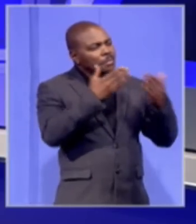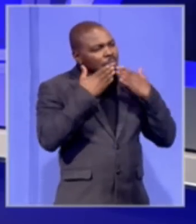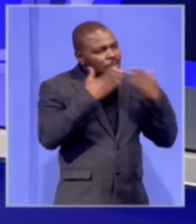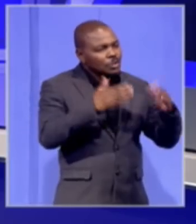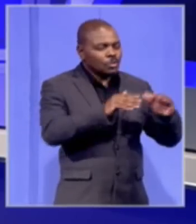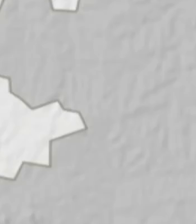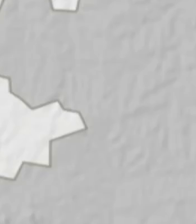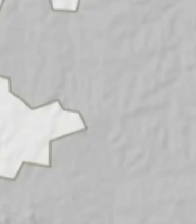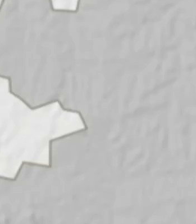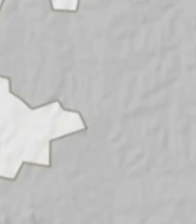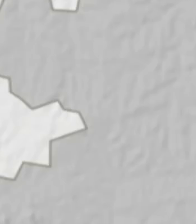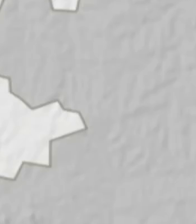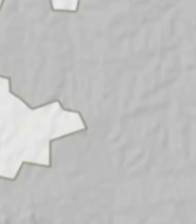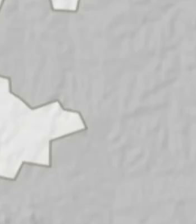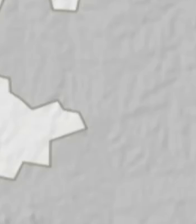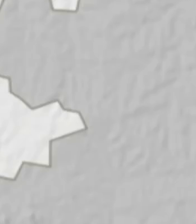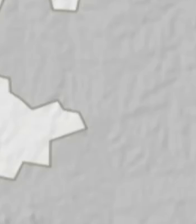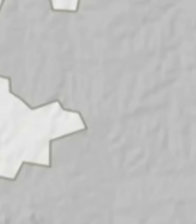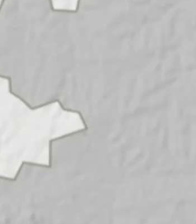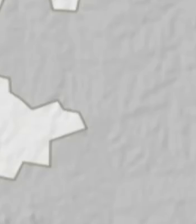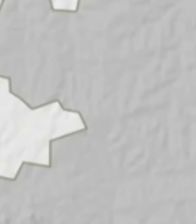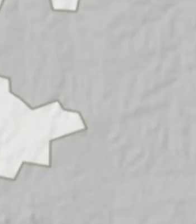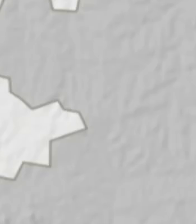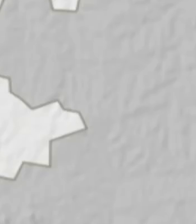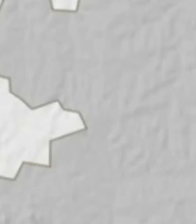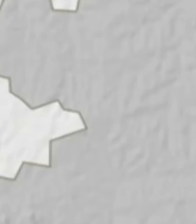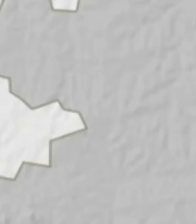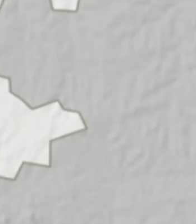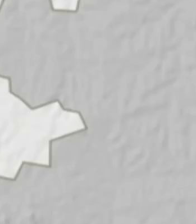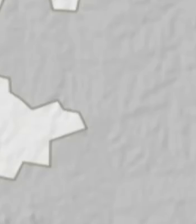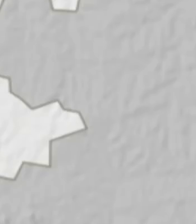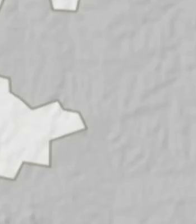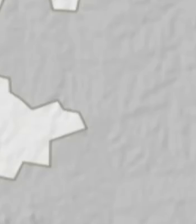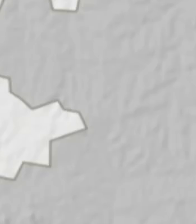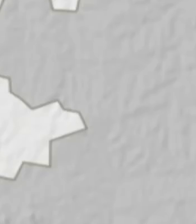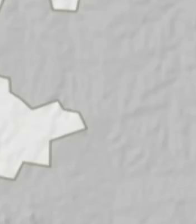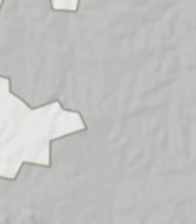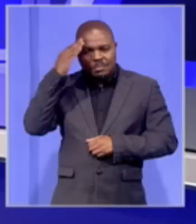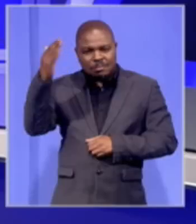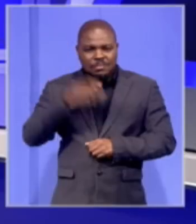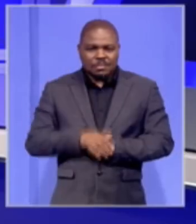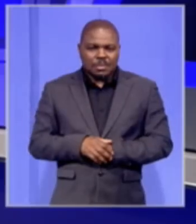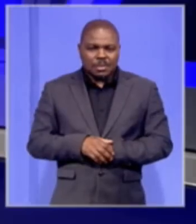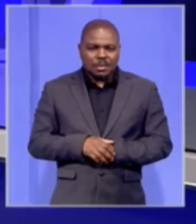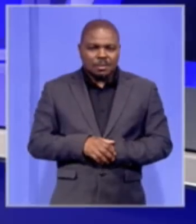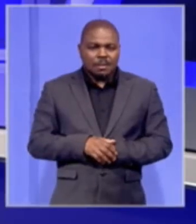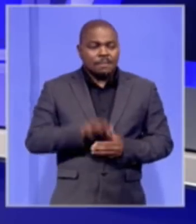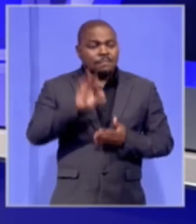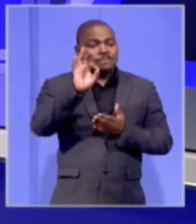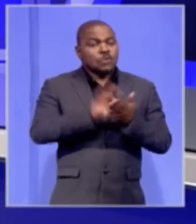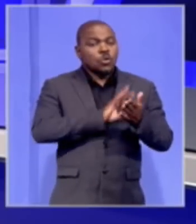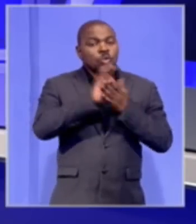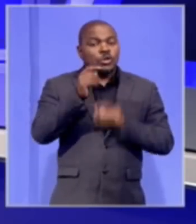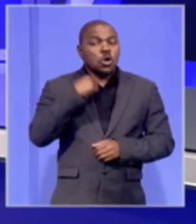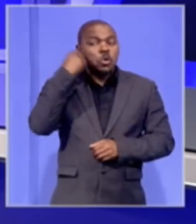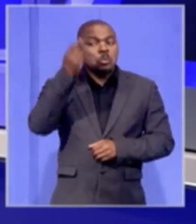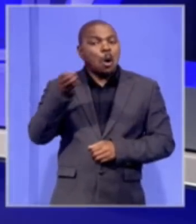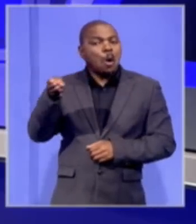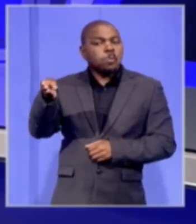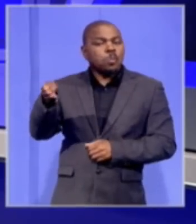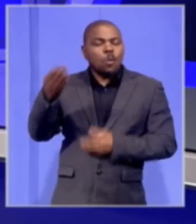Sesotho. Khotsomaneso ke dumedise le babohi. Dikgetho ke tsena di a etsahala hosane naheng